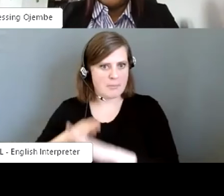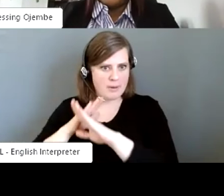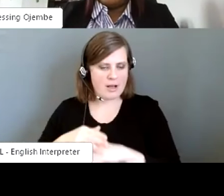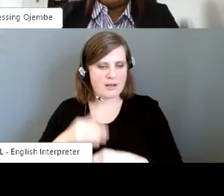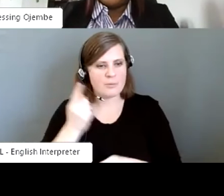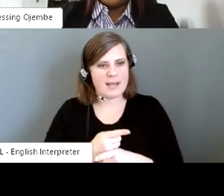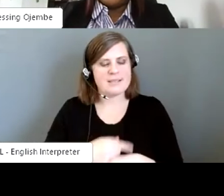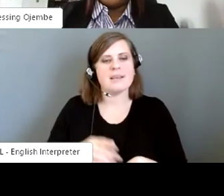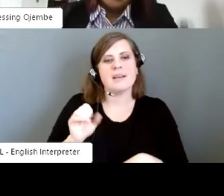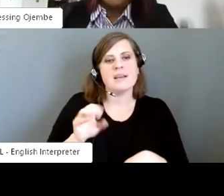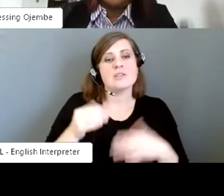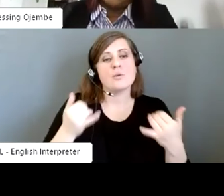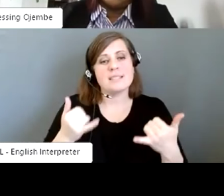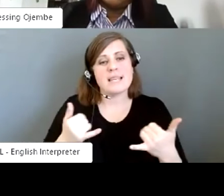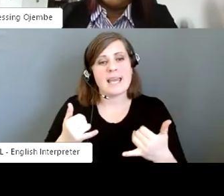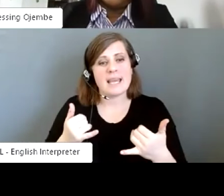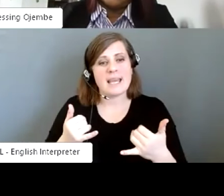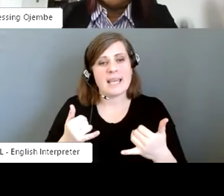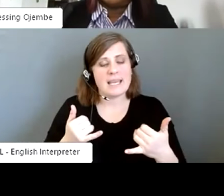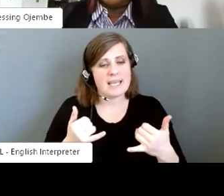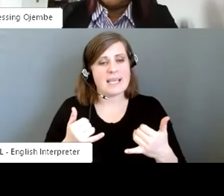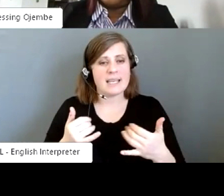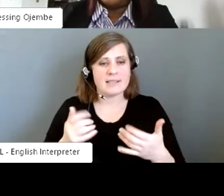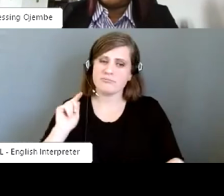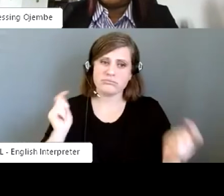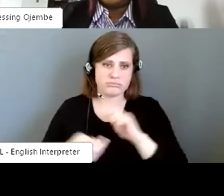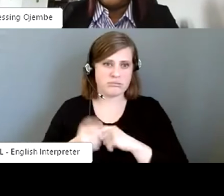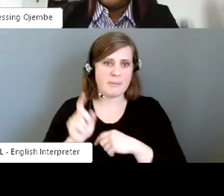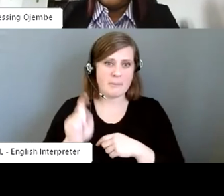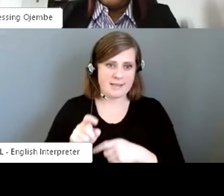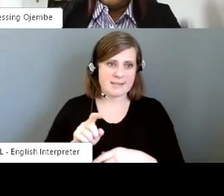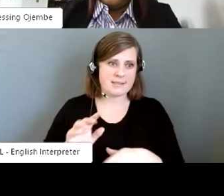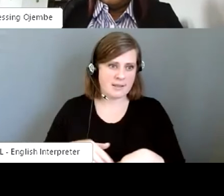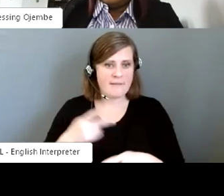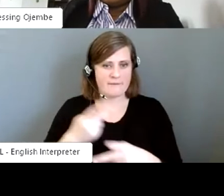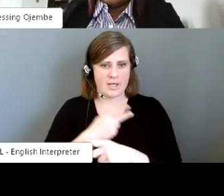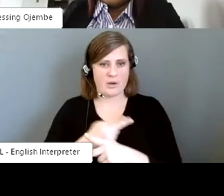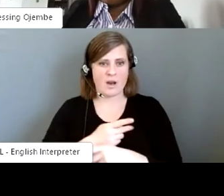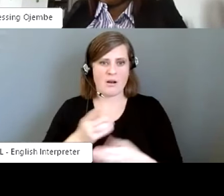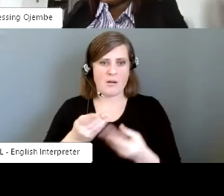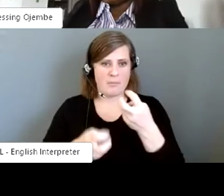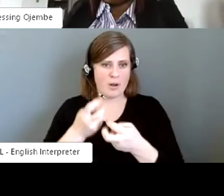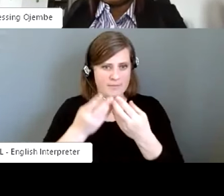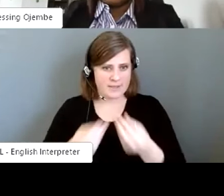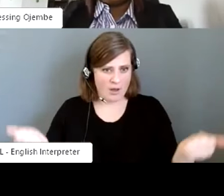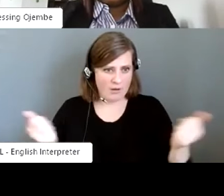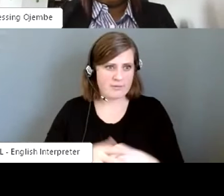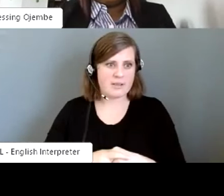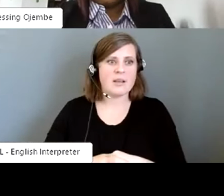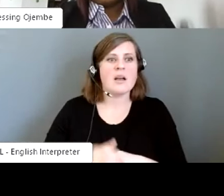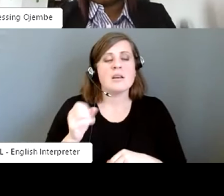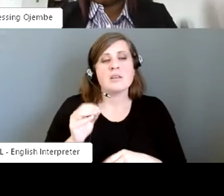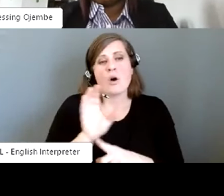today is a big issue with our culture that needs to be addressed. So how I've